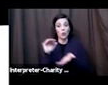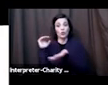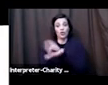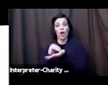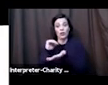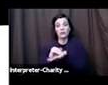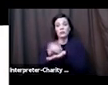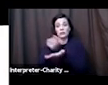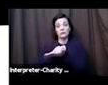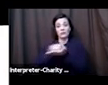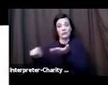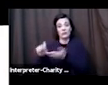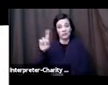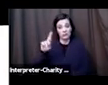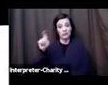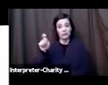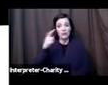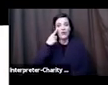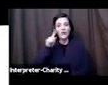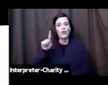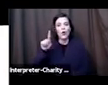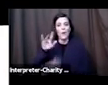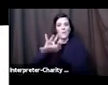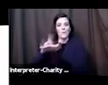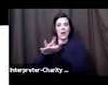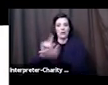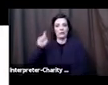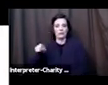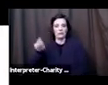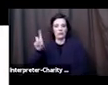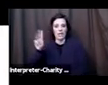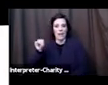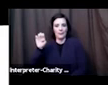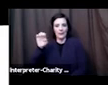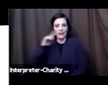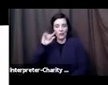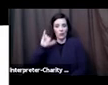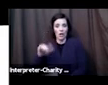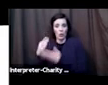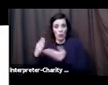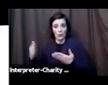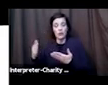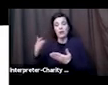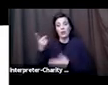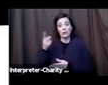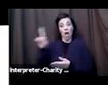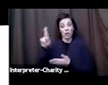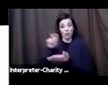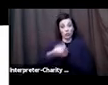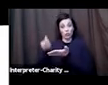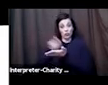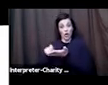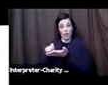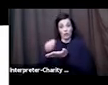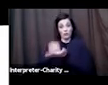write a prescription for the medical necessity of the recommended device. So what the doctor writes on the prescription needs to match what